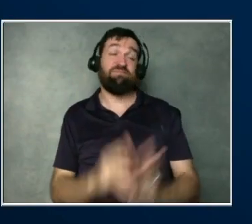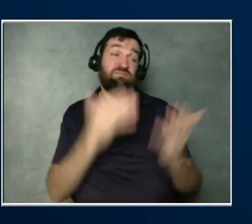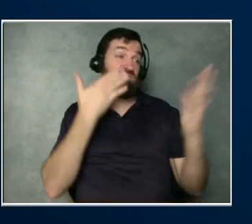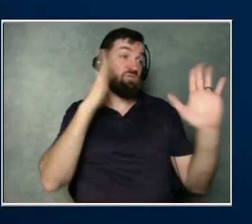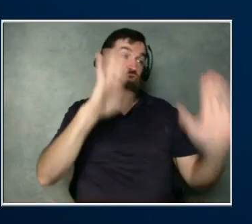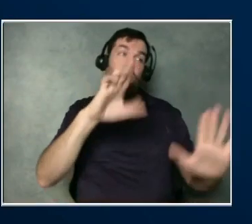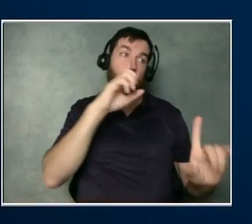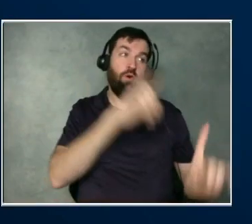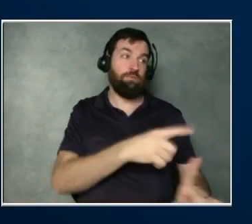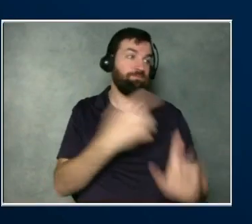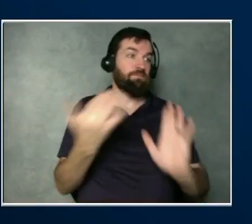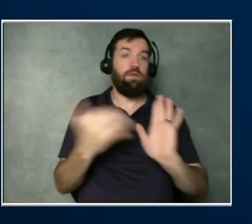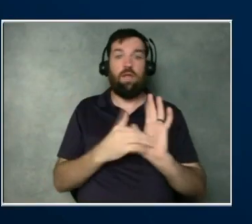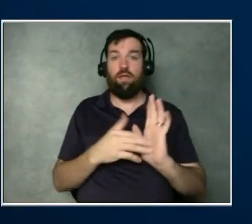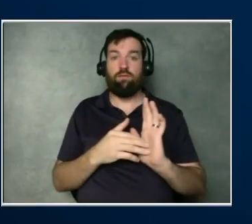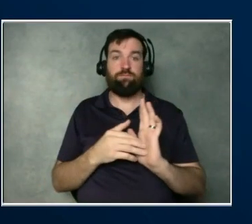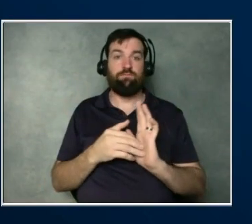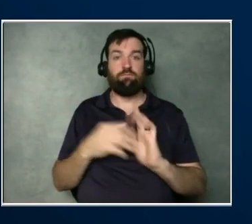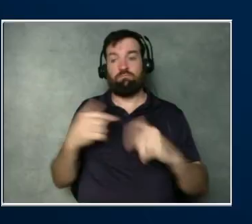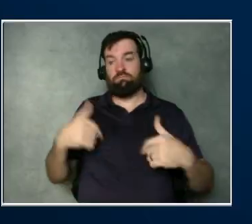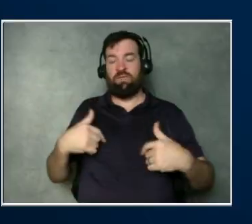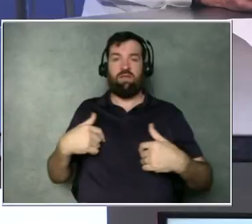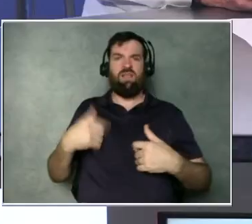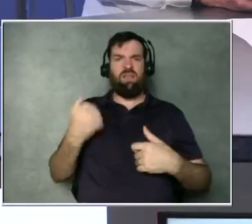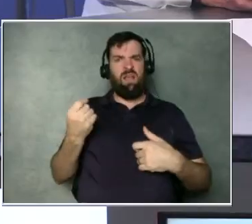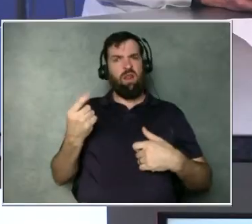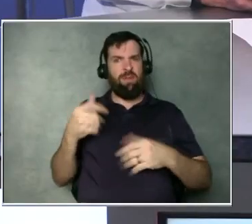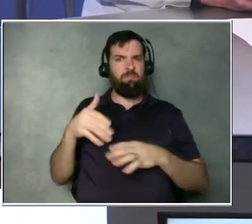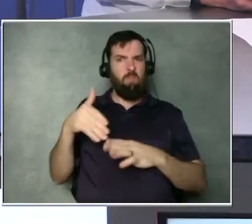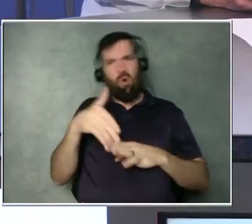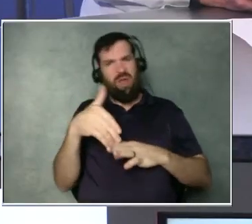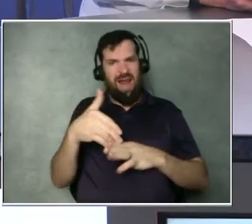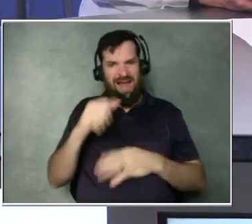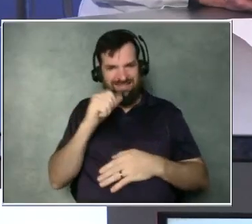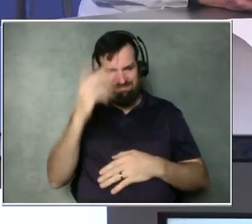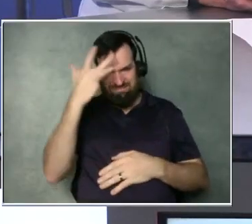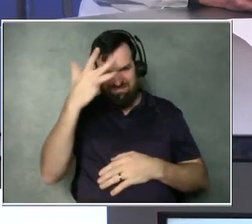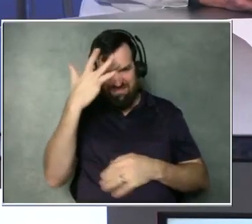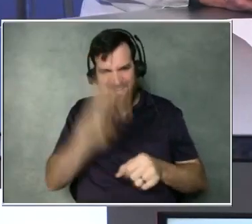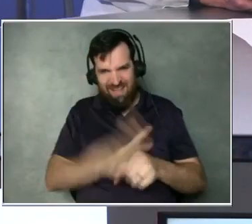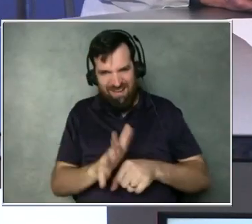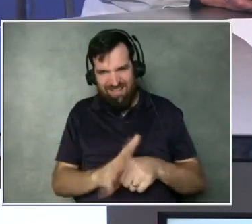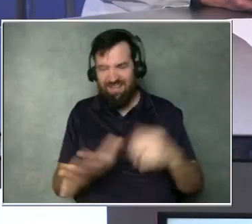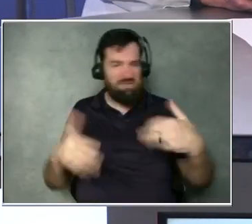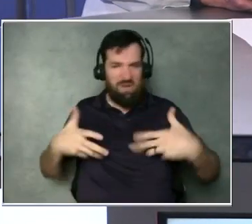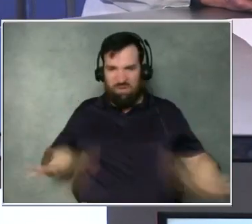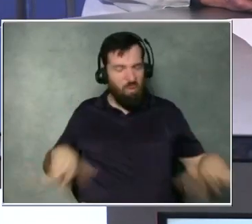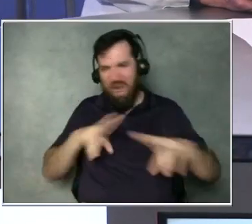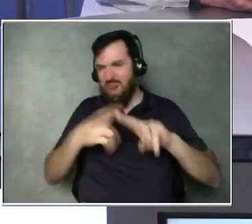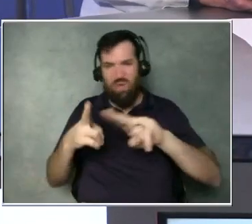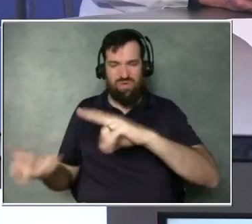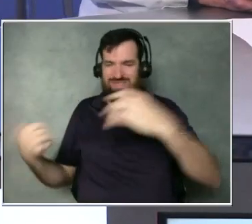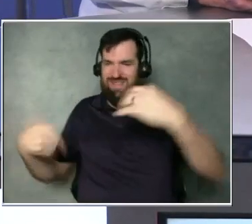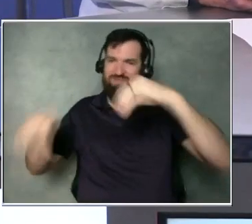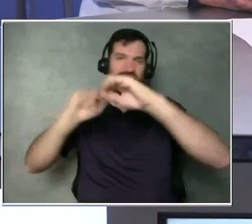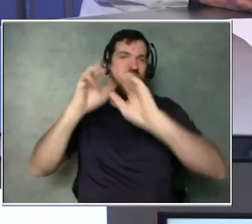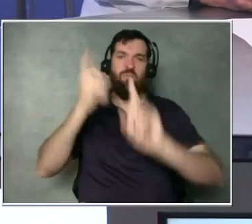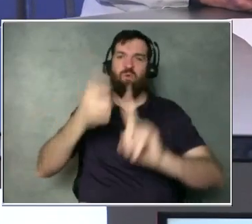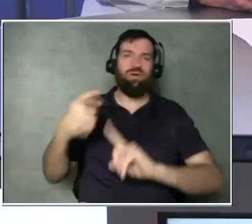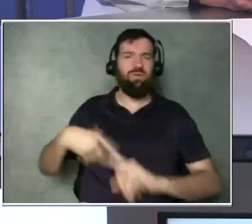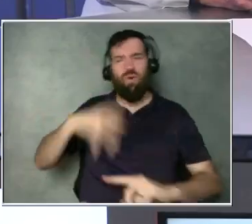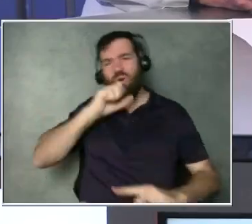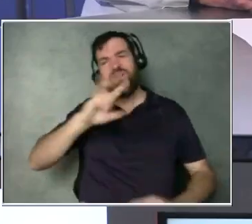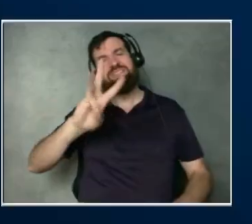argument for, especially for me with a little bit of a borderline intelligence. Right. I definitely don't need COVID. I don't need to lose any. I don't want to lose any. I'm 64 and a half. No